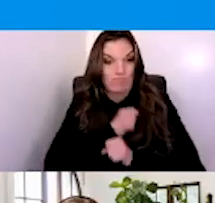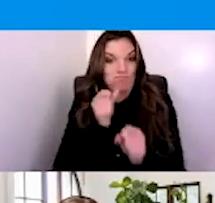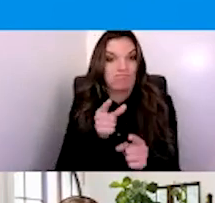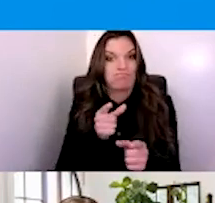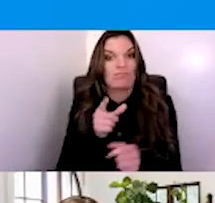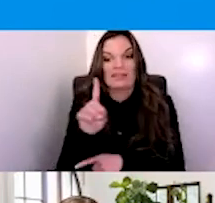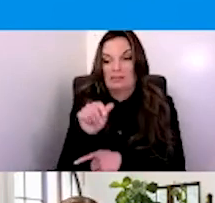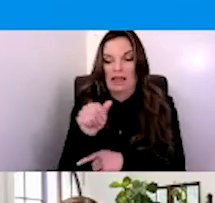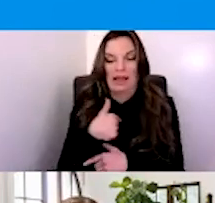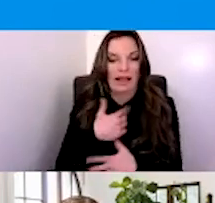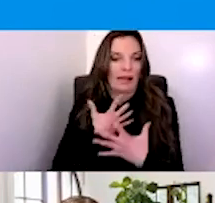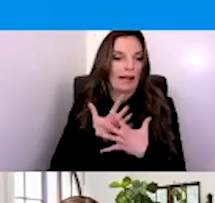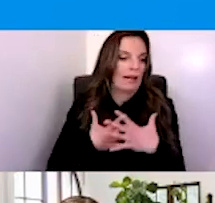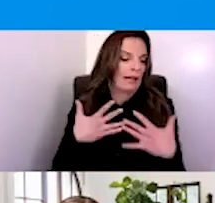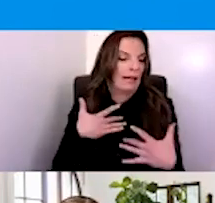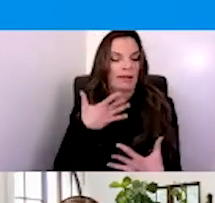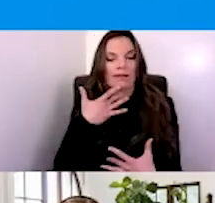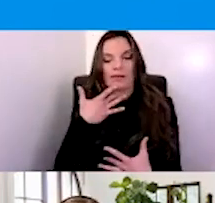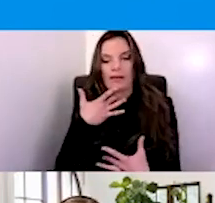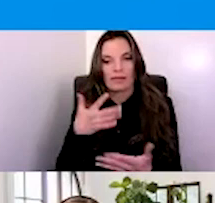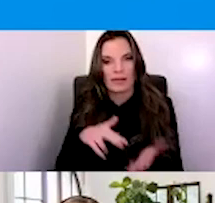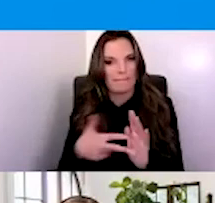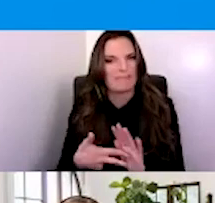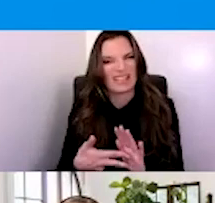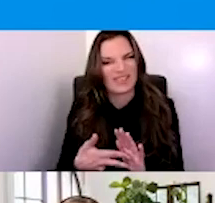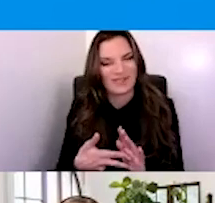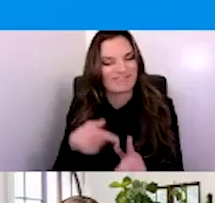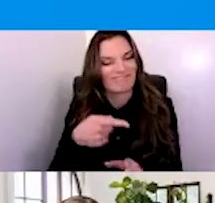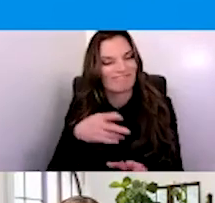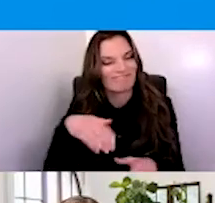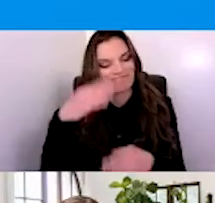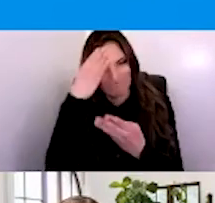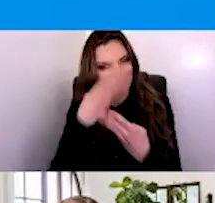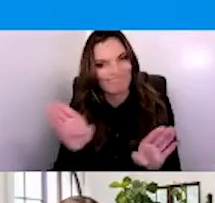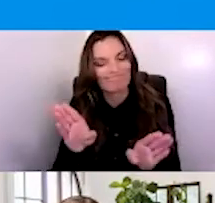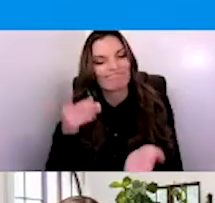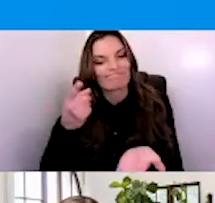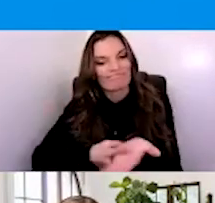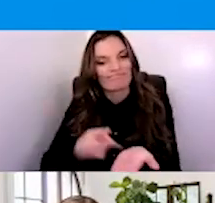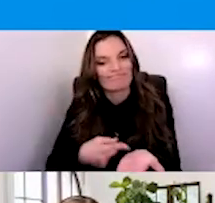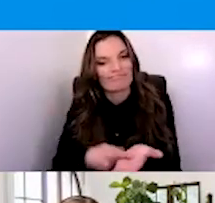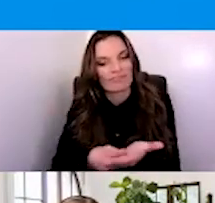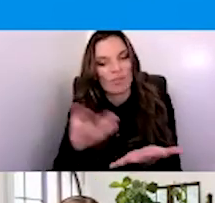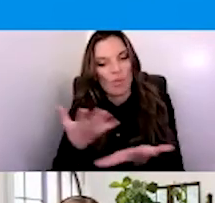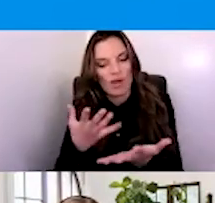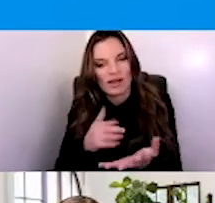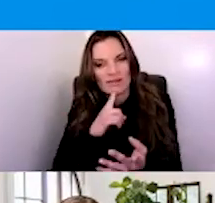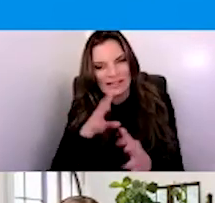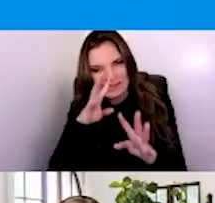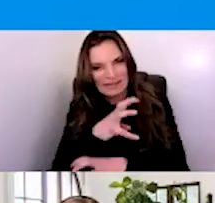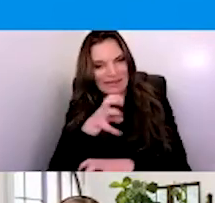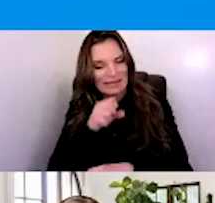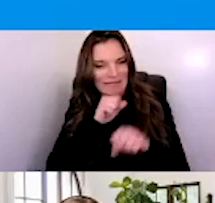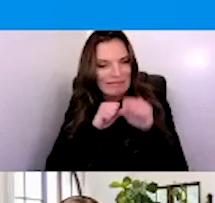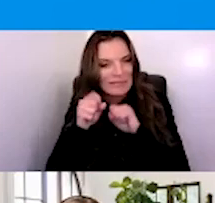disability that it's going to be really difficult for us to talk about the challenges and the hard spots that we might come up against if